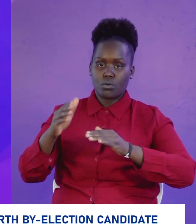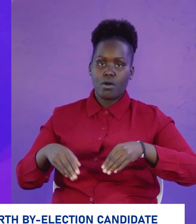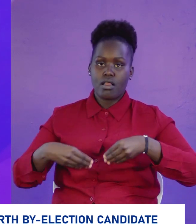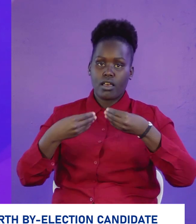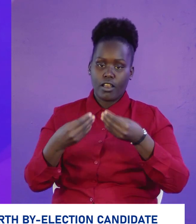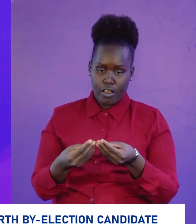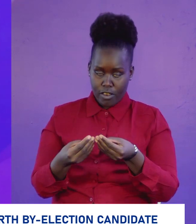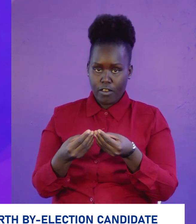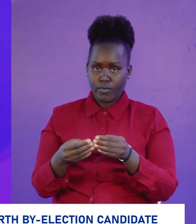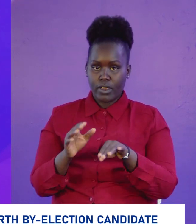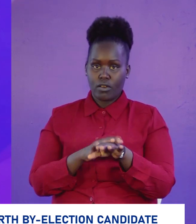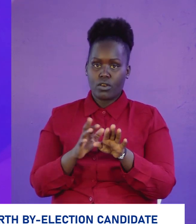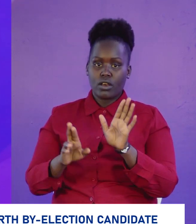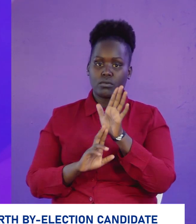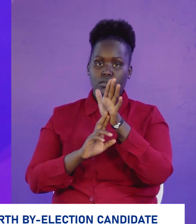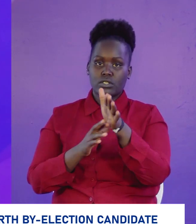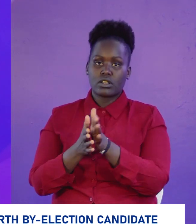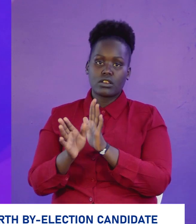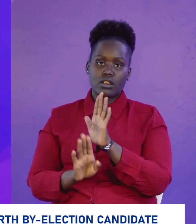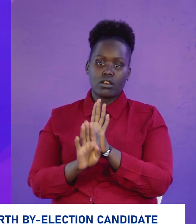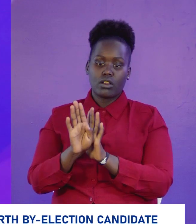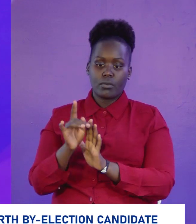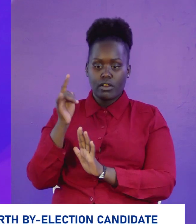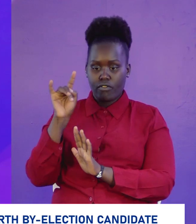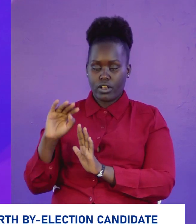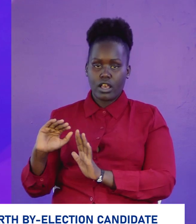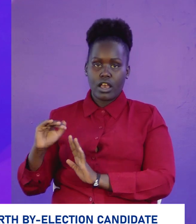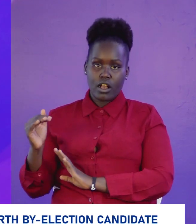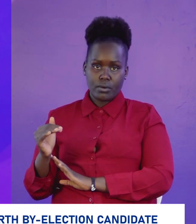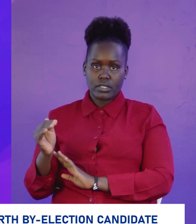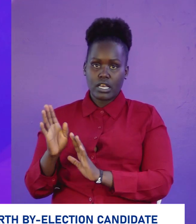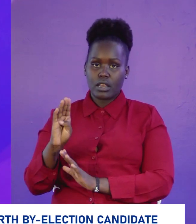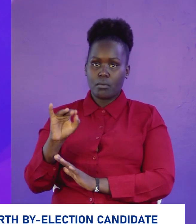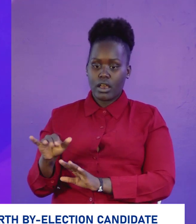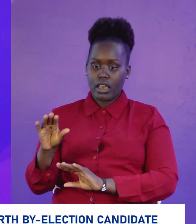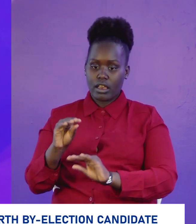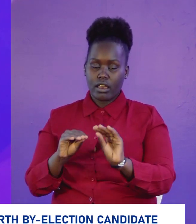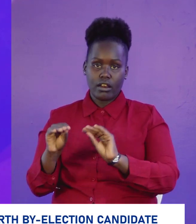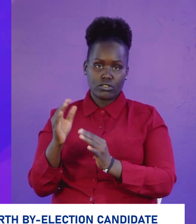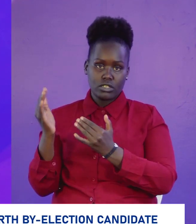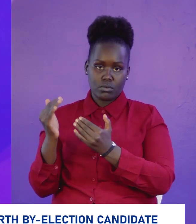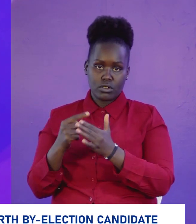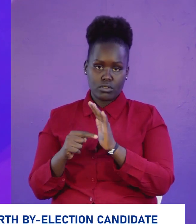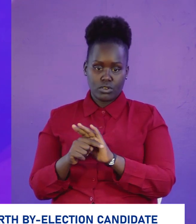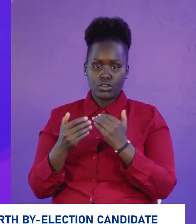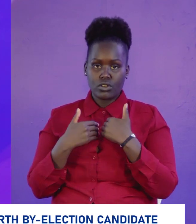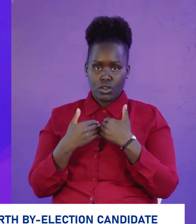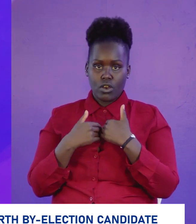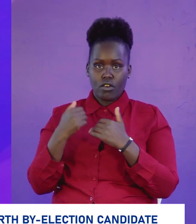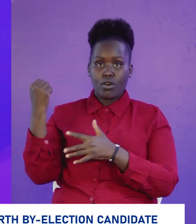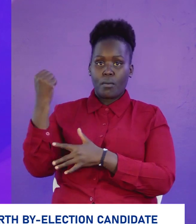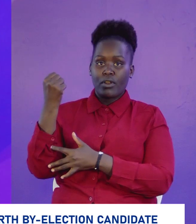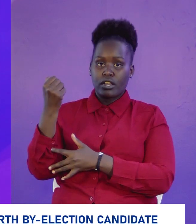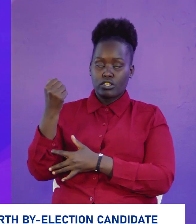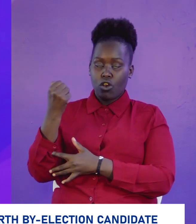effective representation and development for the world. The by-election is expected to attract keen political